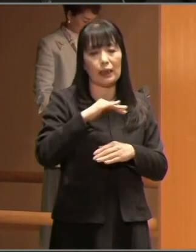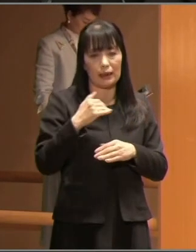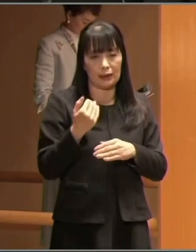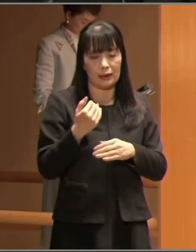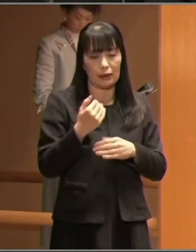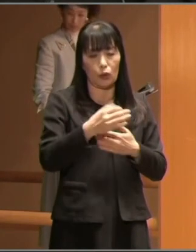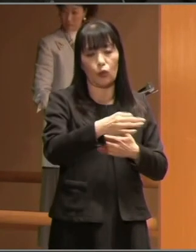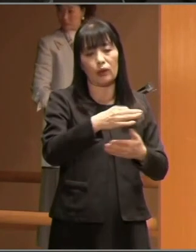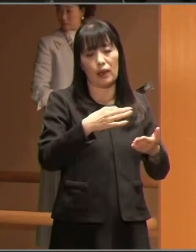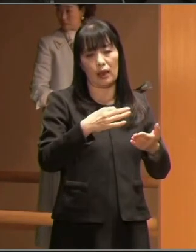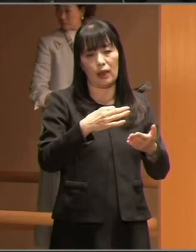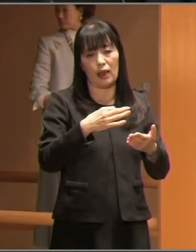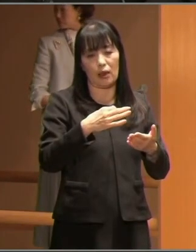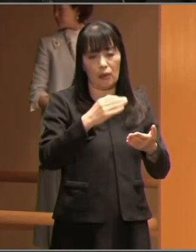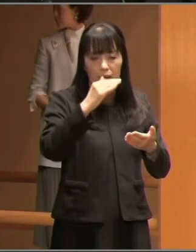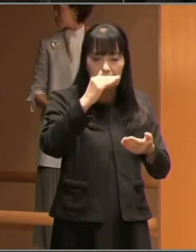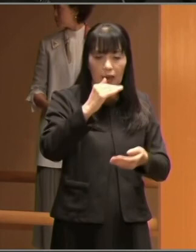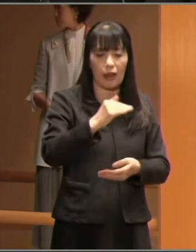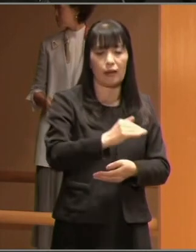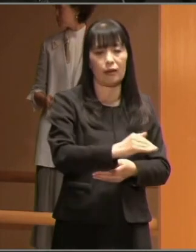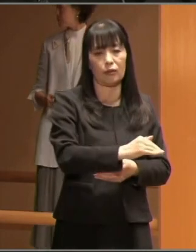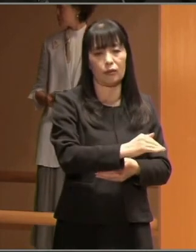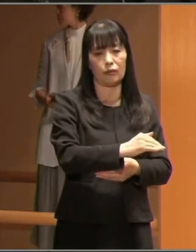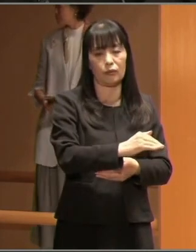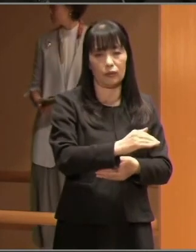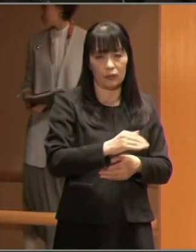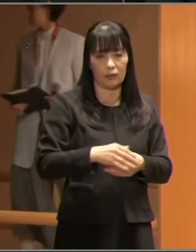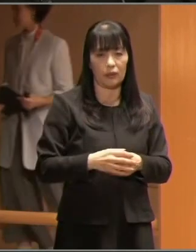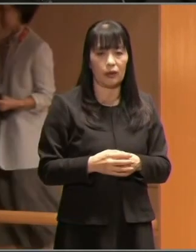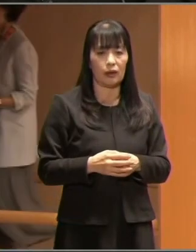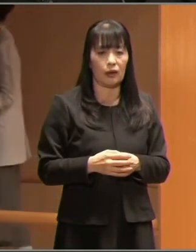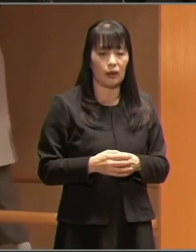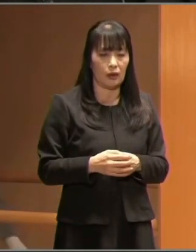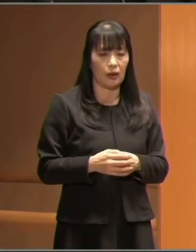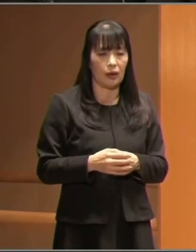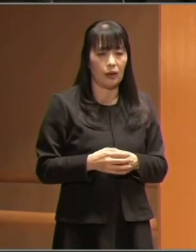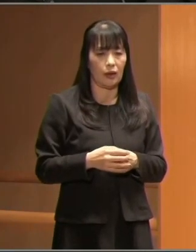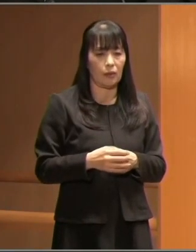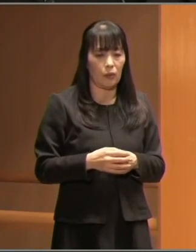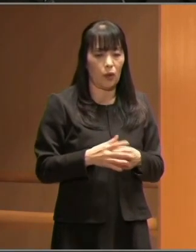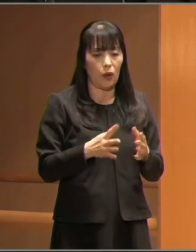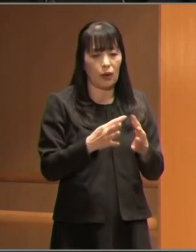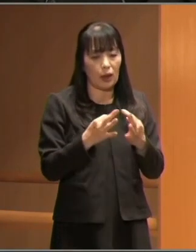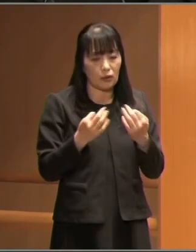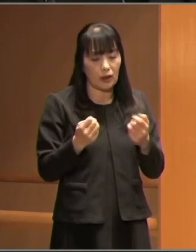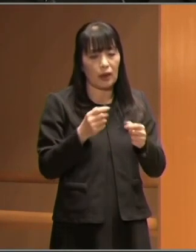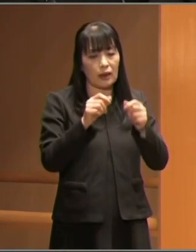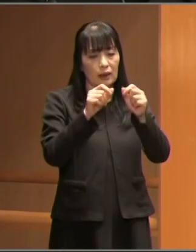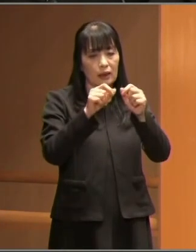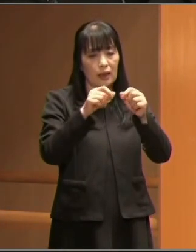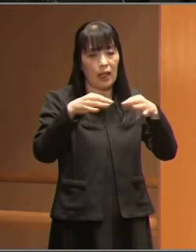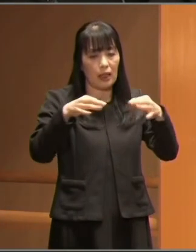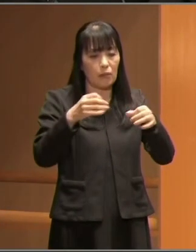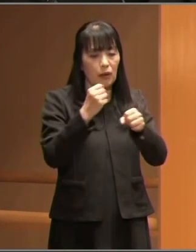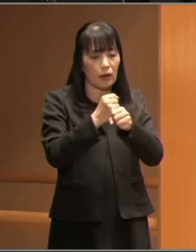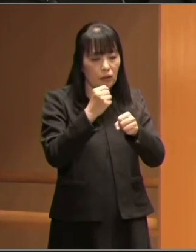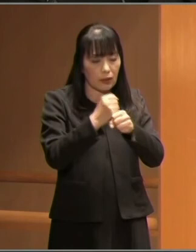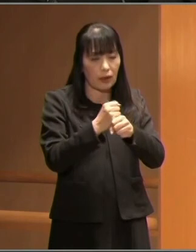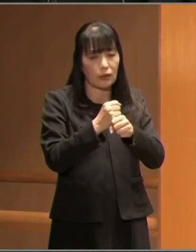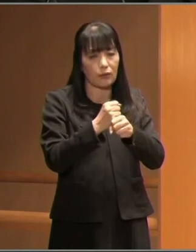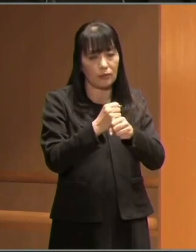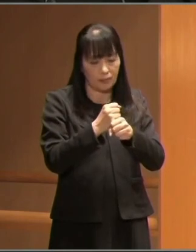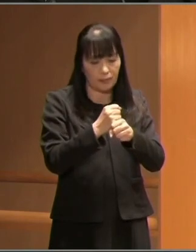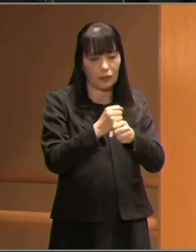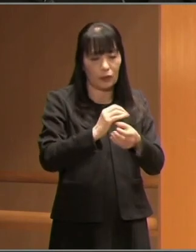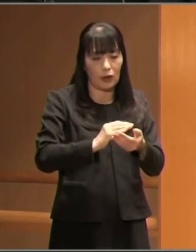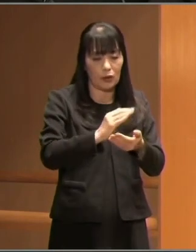artists naturally stayed at home, so we didn't see any increase of use of paper with the pandemic. And we